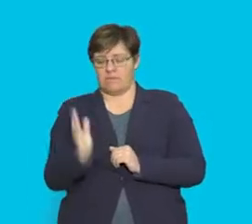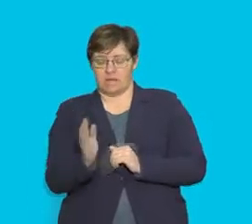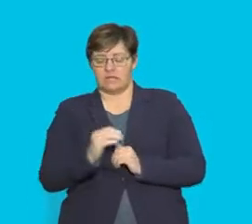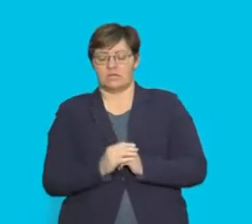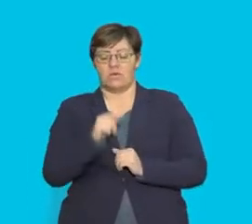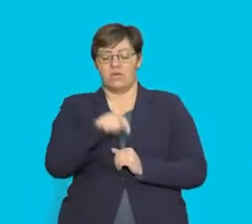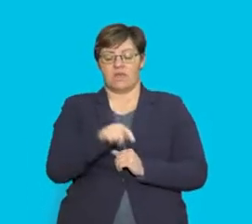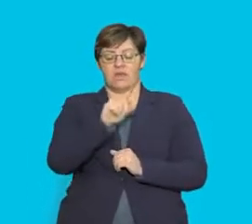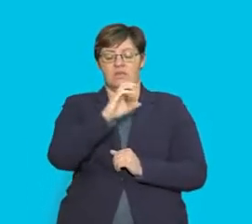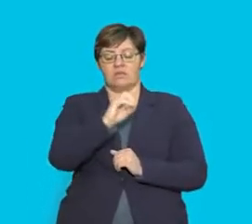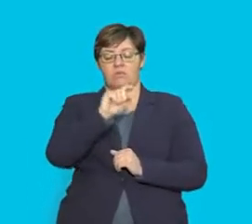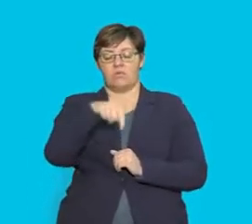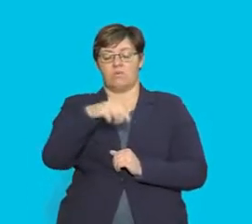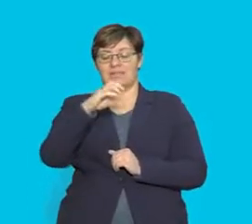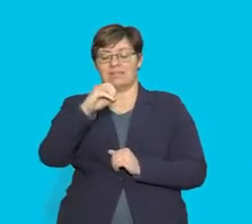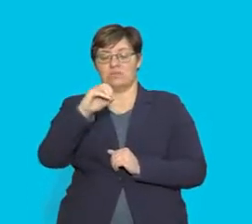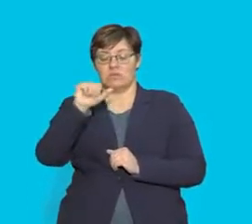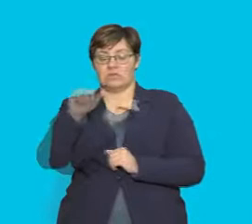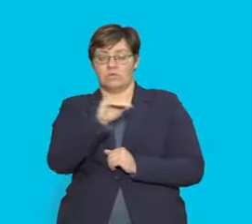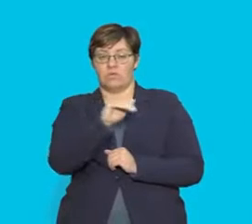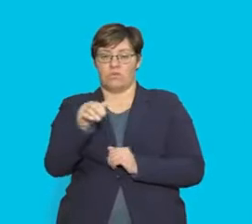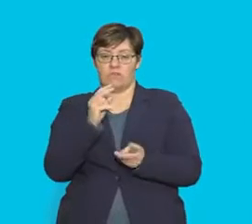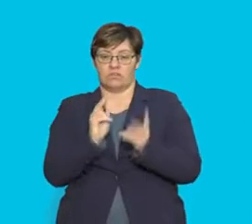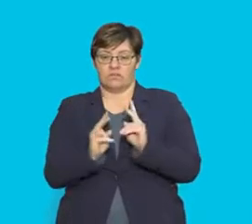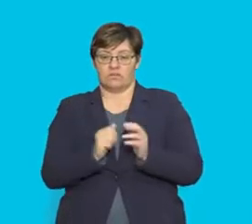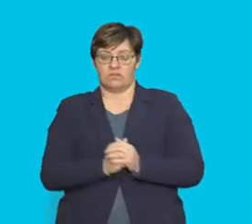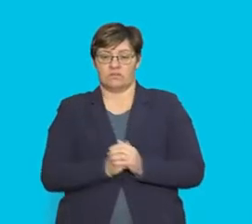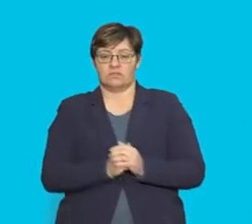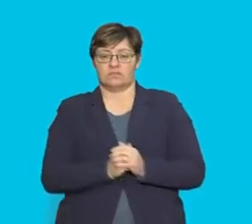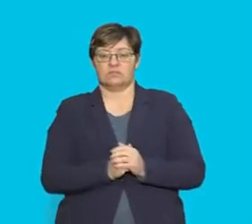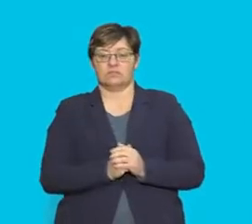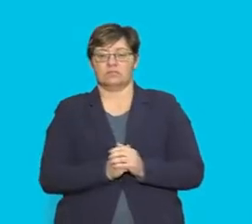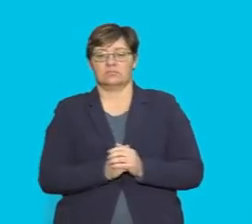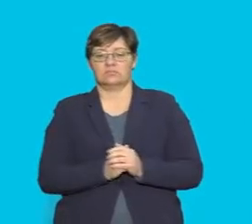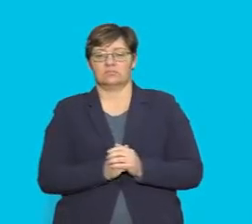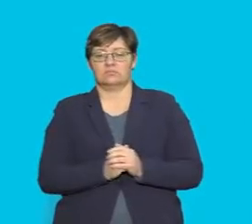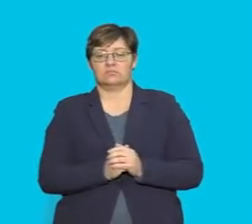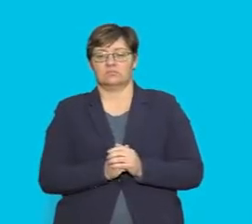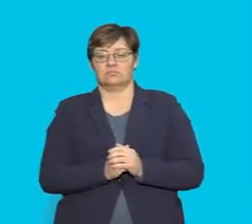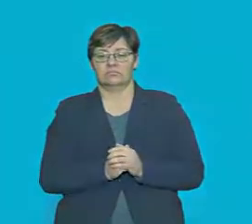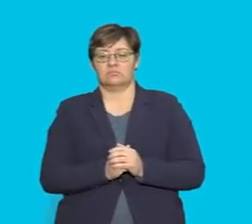bracket, over another fraction, which is 0.06 divided,